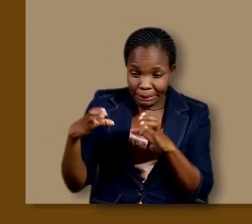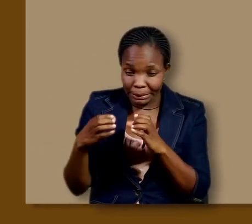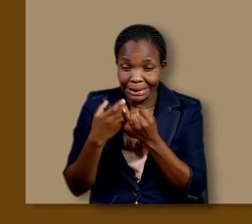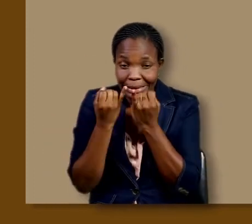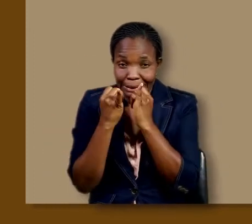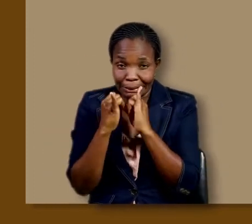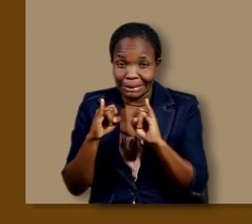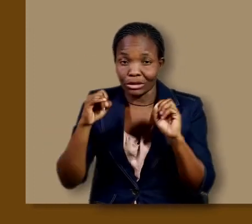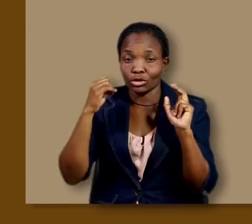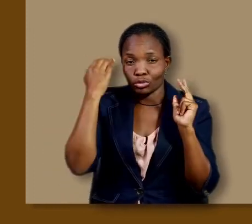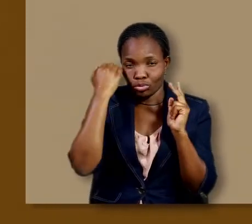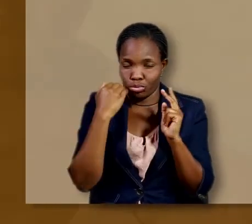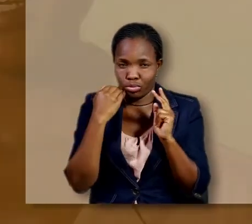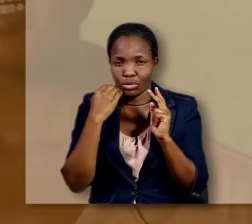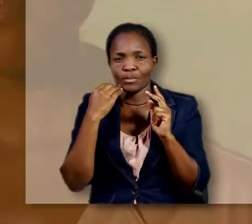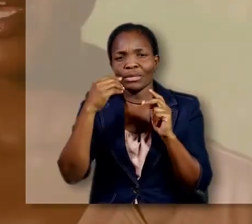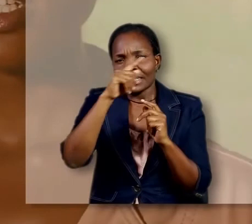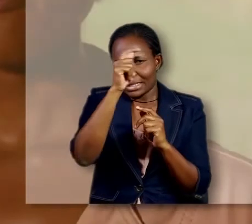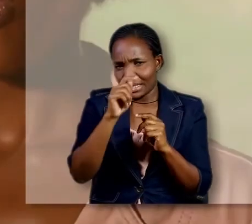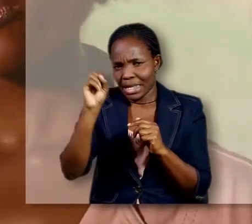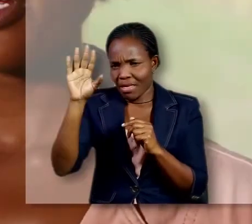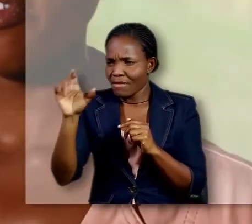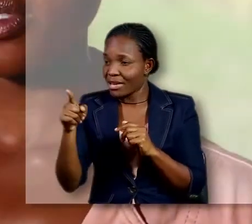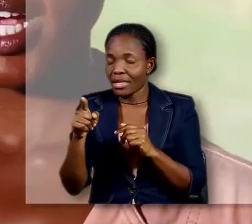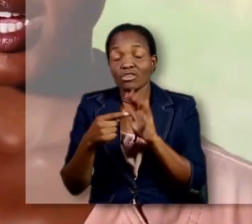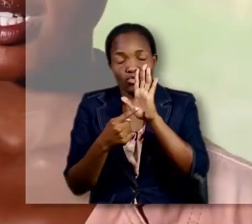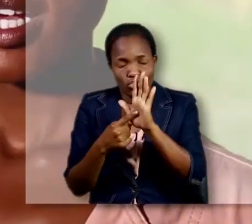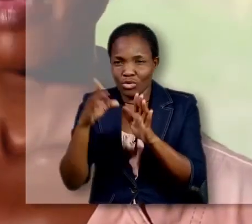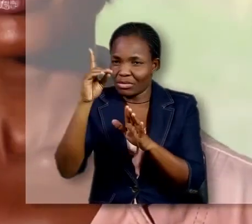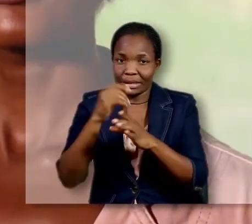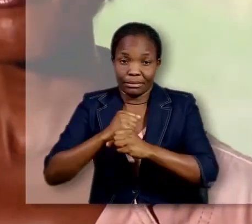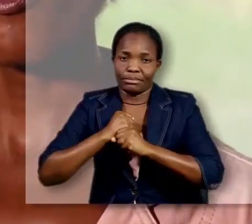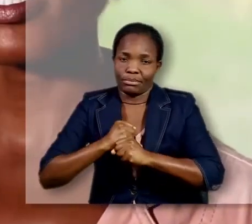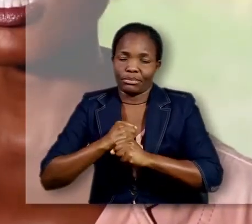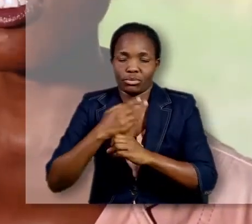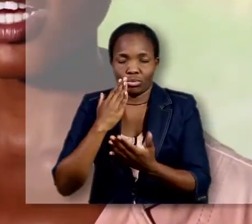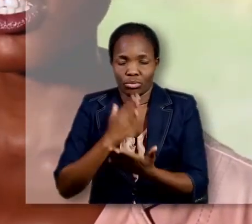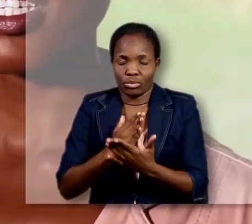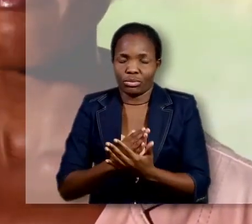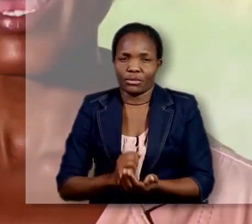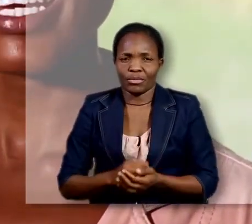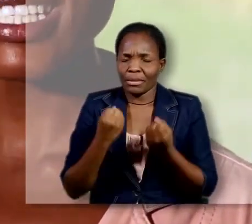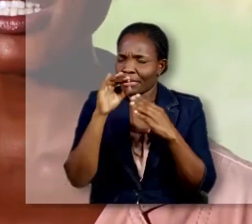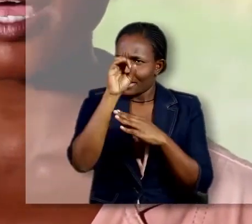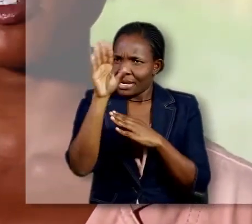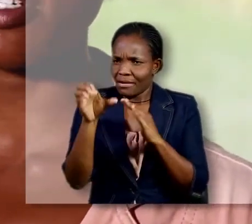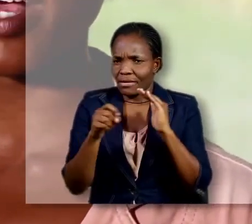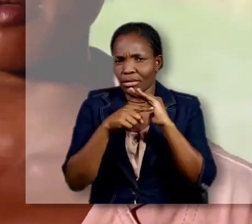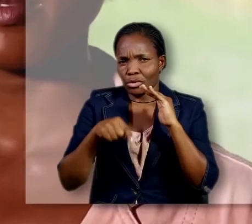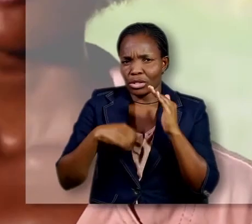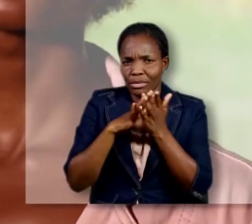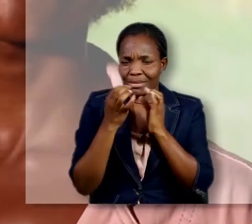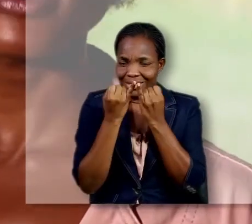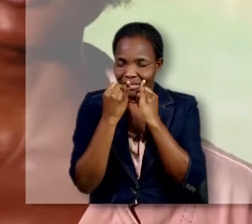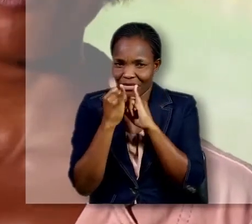democracies. Most African countries have been independent for only a few decades, and their democratic structures have had little time to